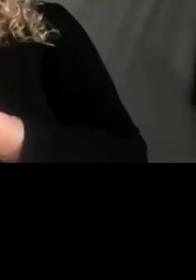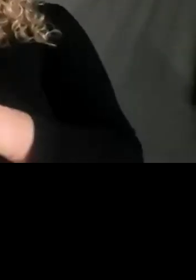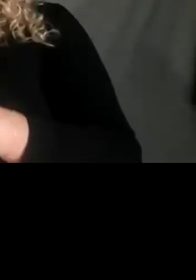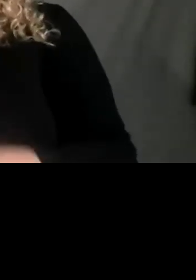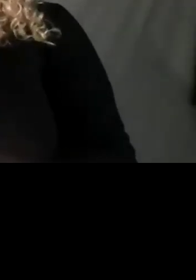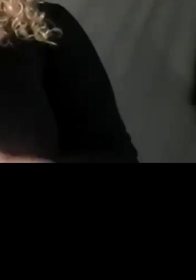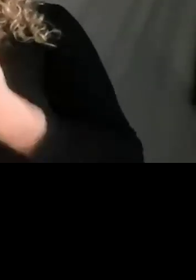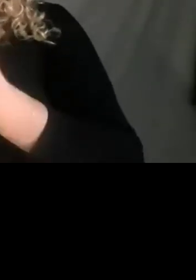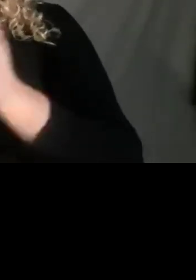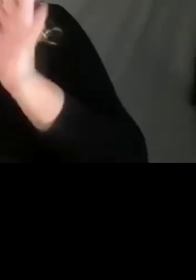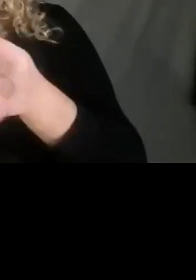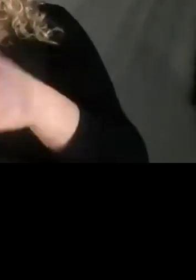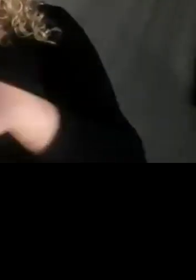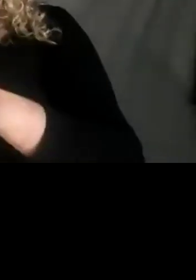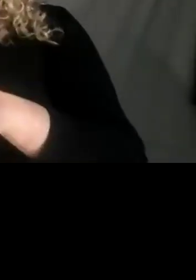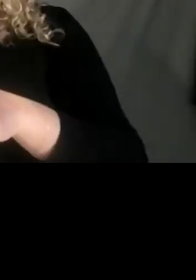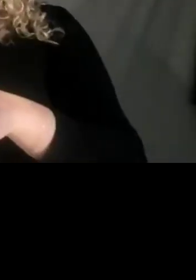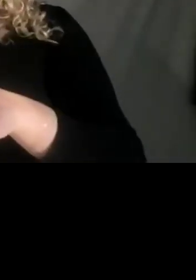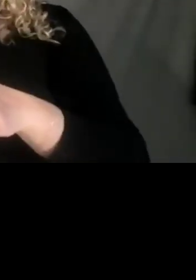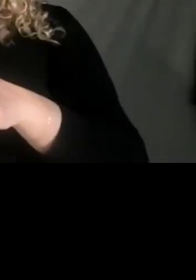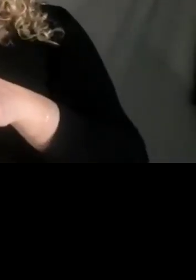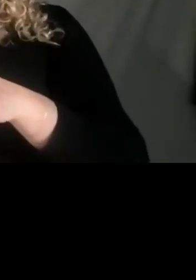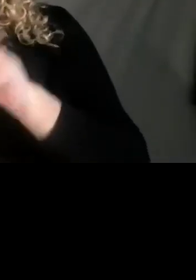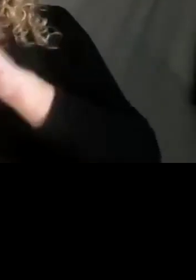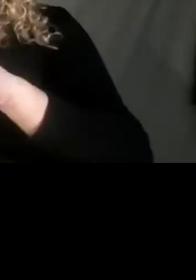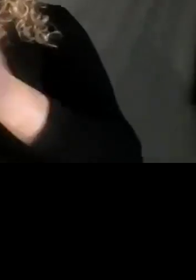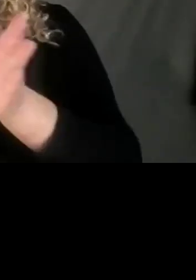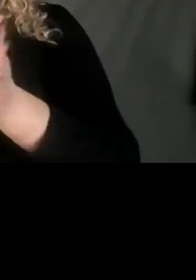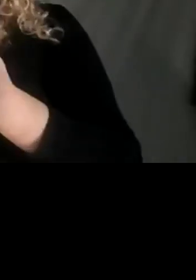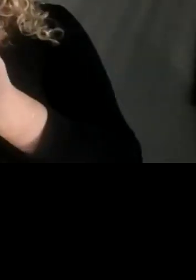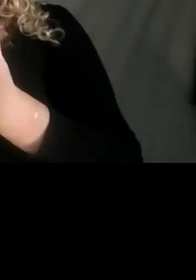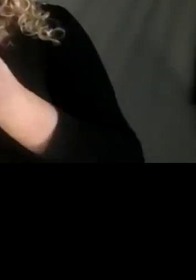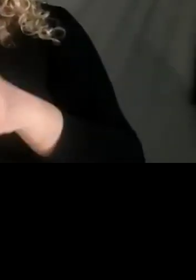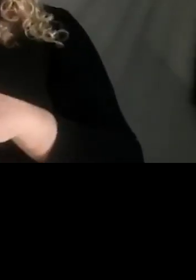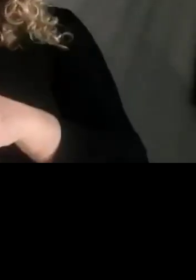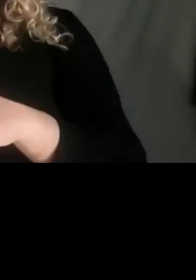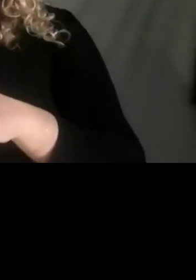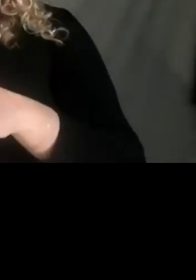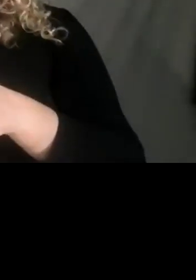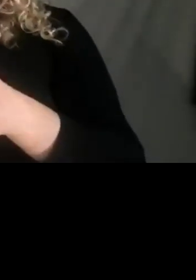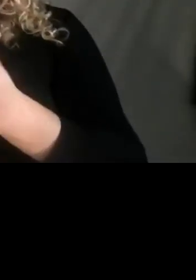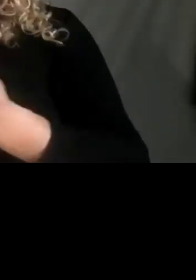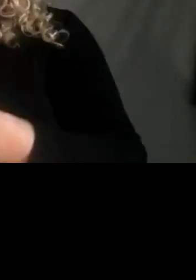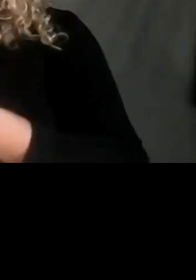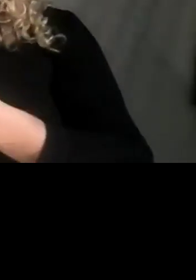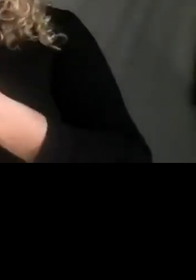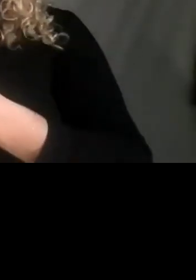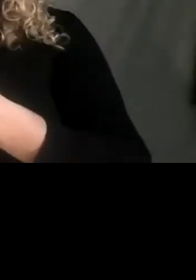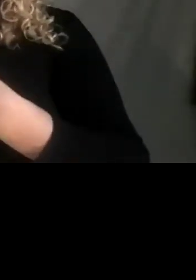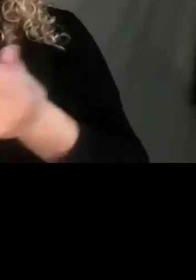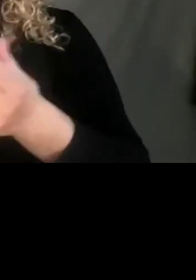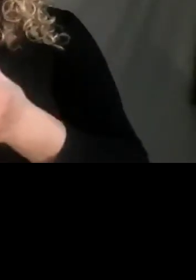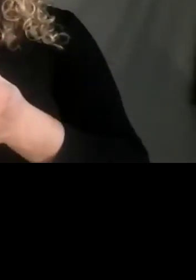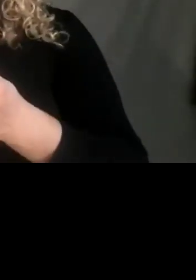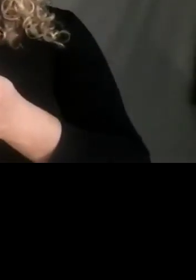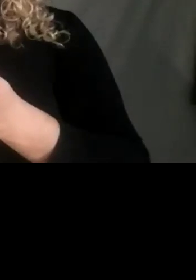the public in the decision making, but also engage them in providing the solution as well, especially if the public is going to be the person